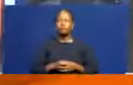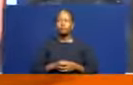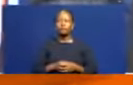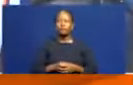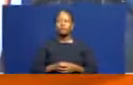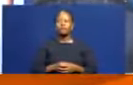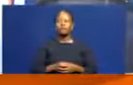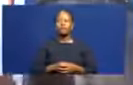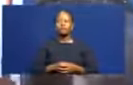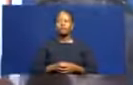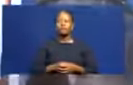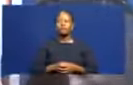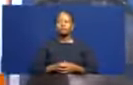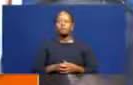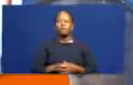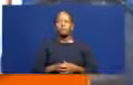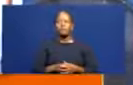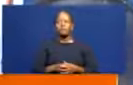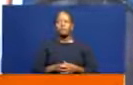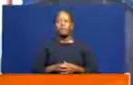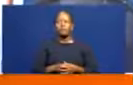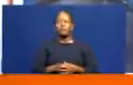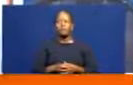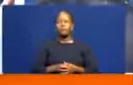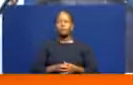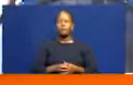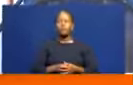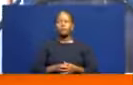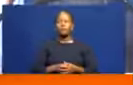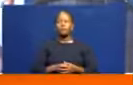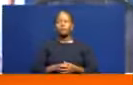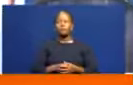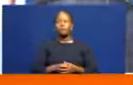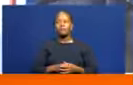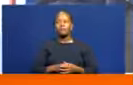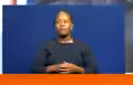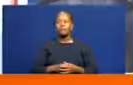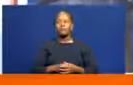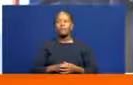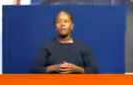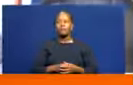our continent. Aya, to Sindikiza Rigathi.